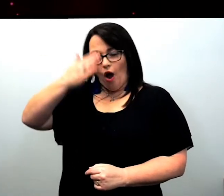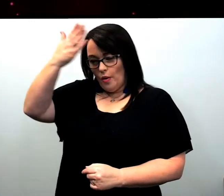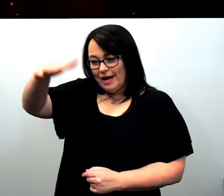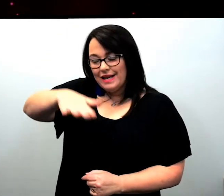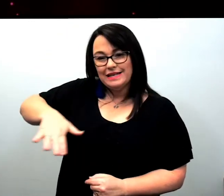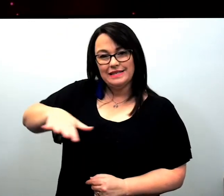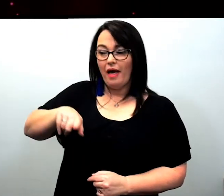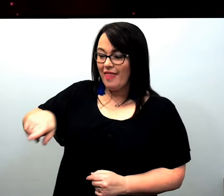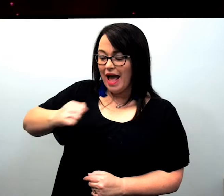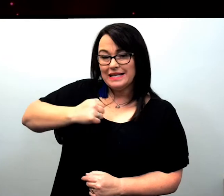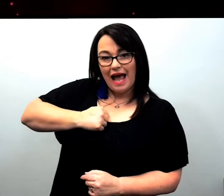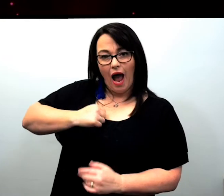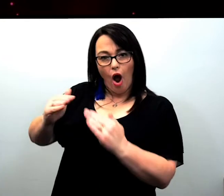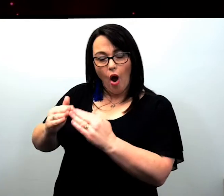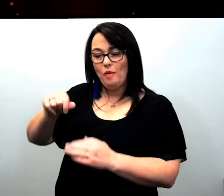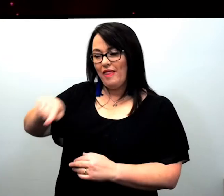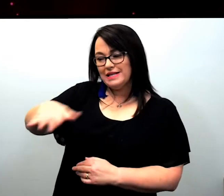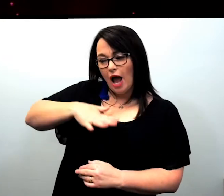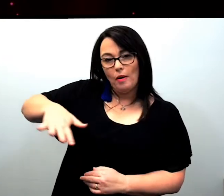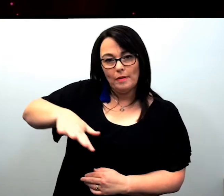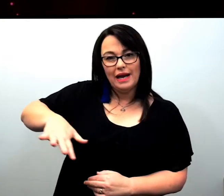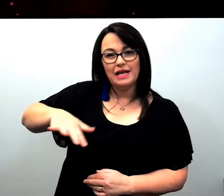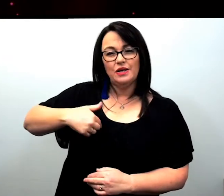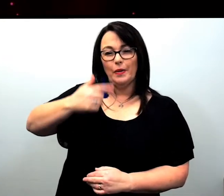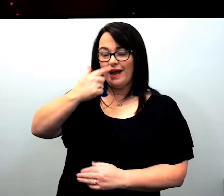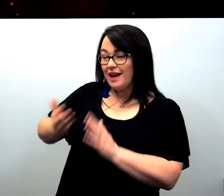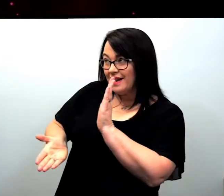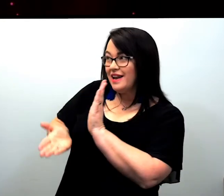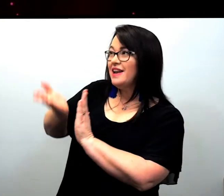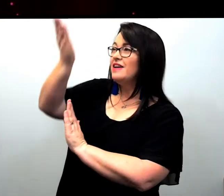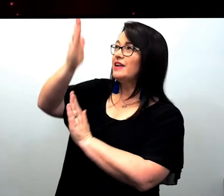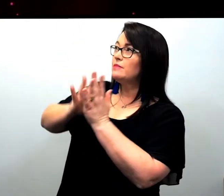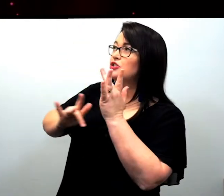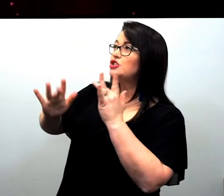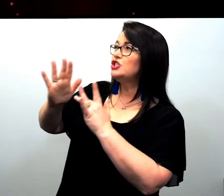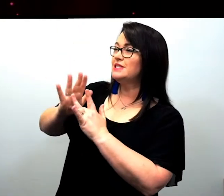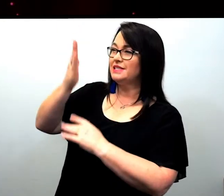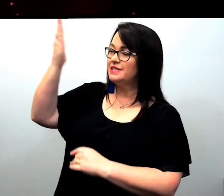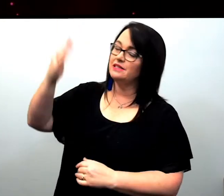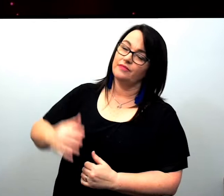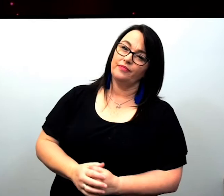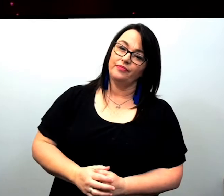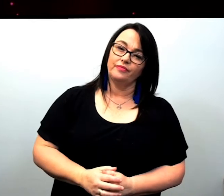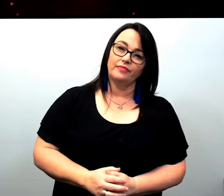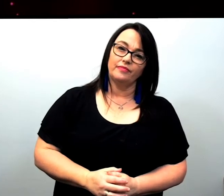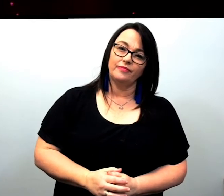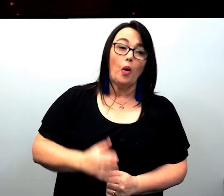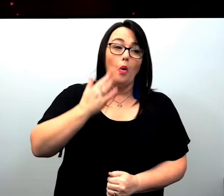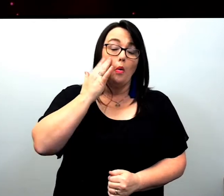with the purpose of lifting up Jesus. But when they come into your vicinity, they should be stepping into